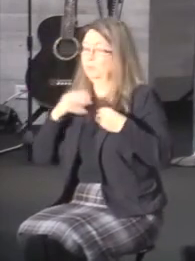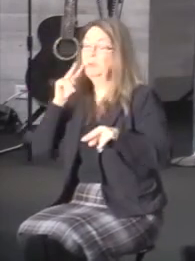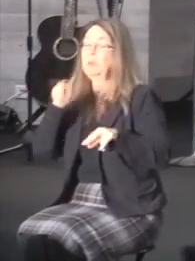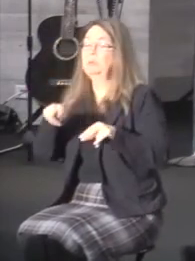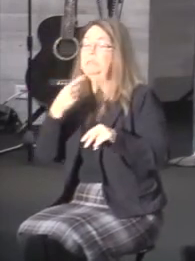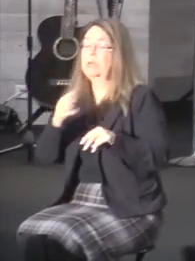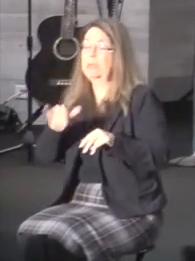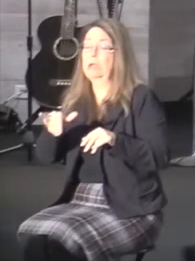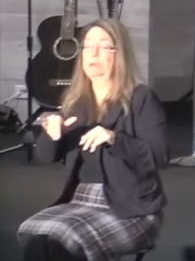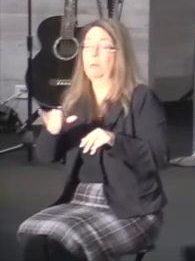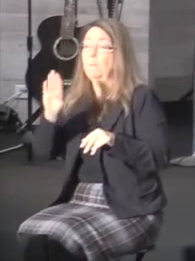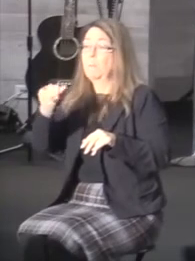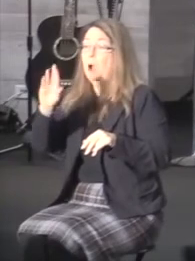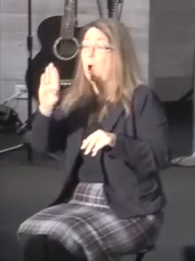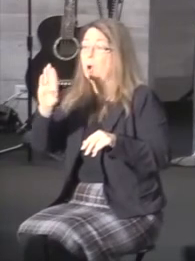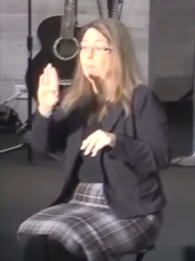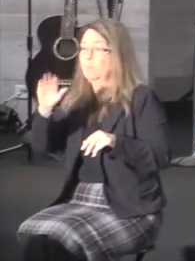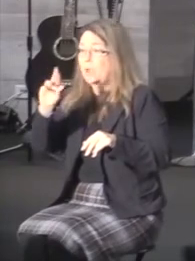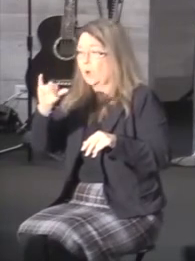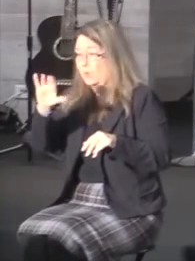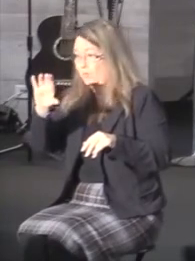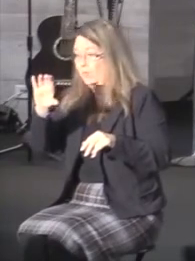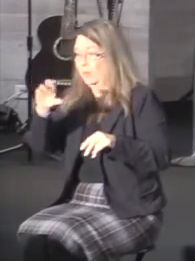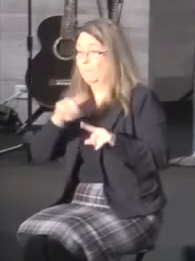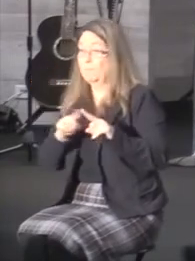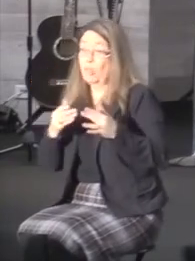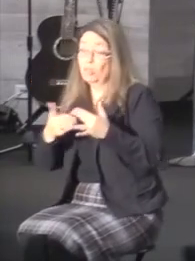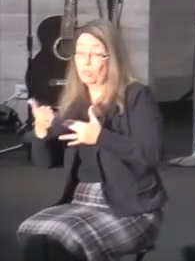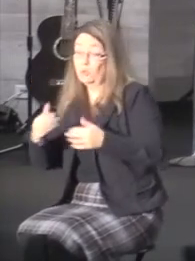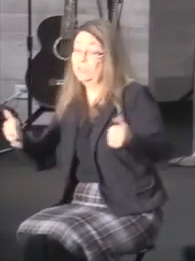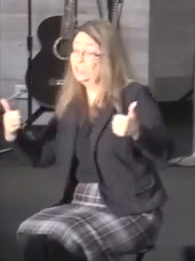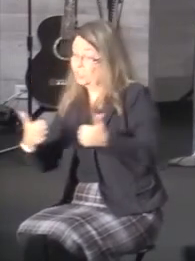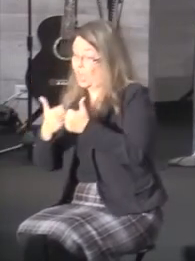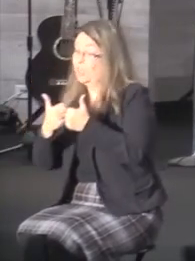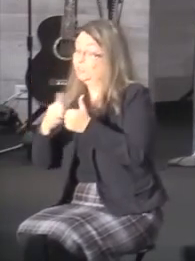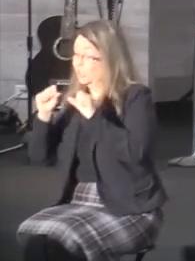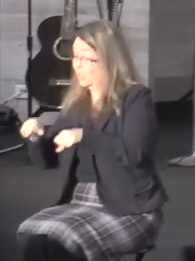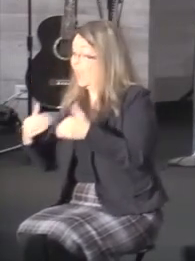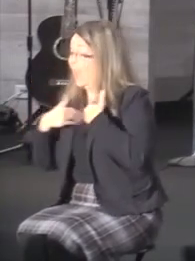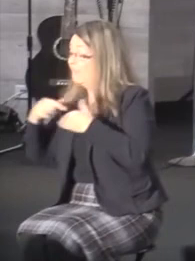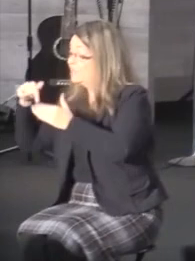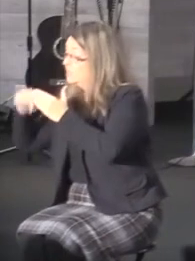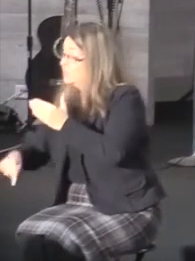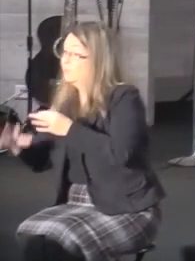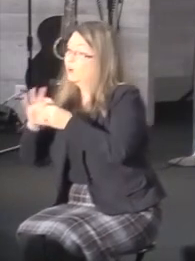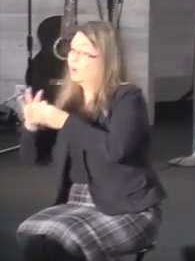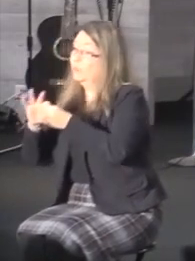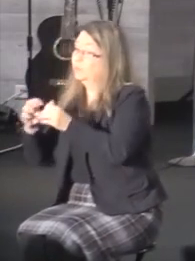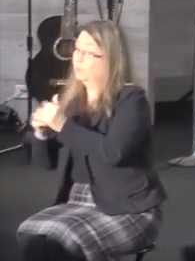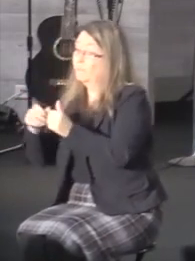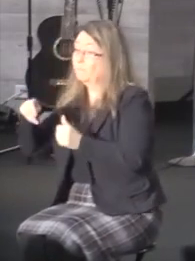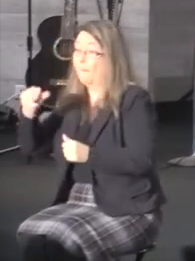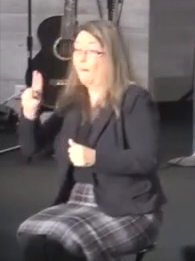say, wow, they are very barbaric. But yet, through this obstacle, through this challenge, they were able to have a deeper relationship with Paul